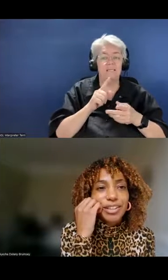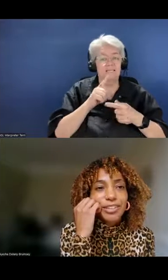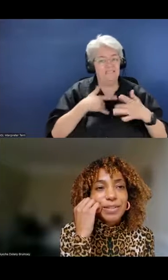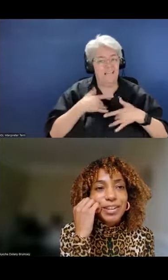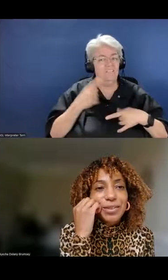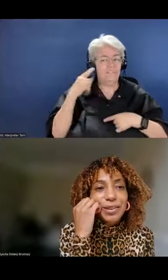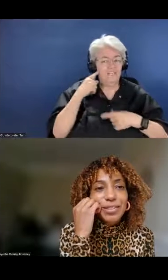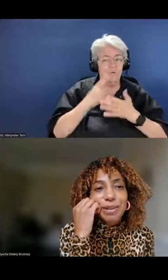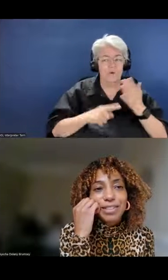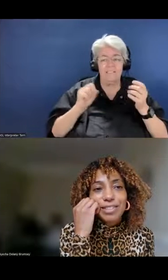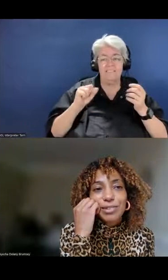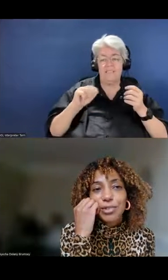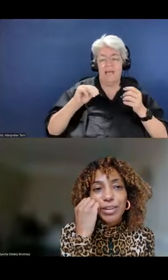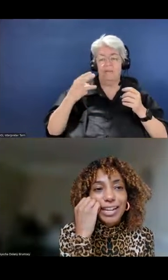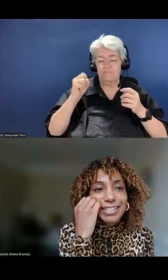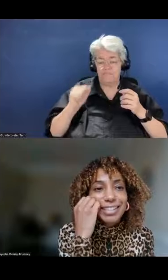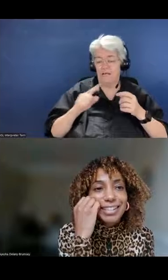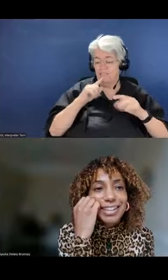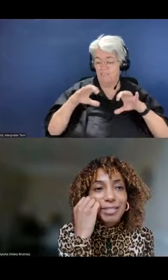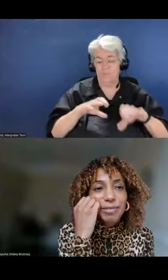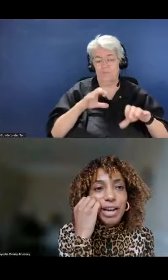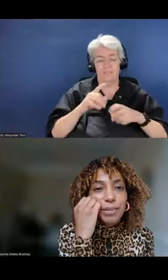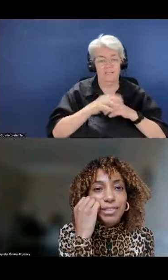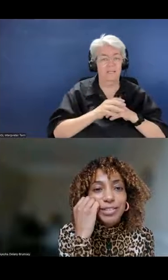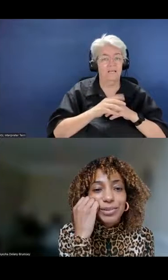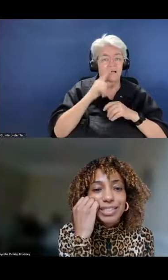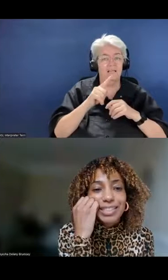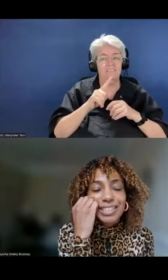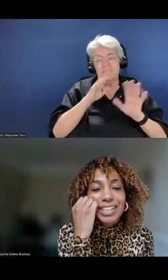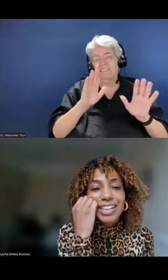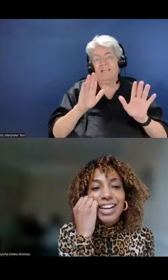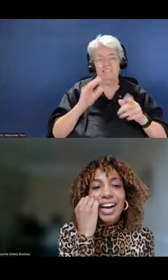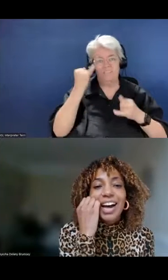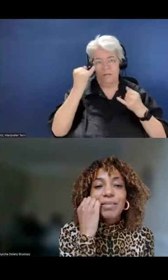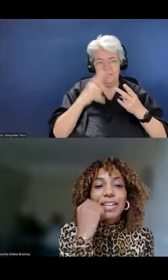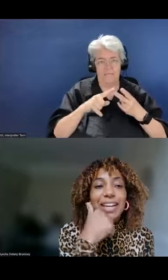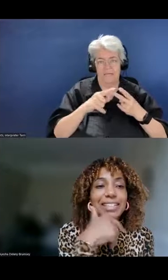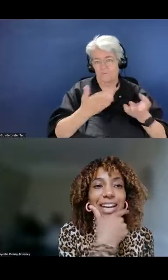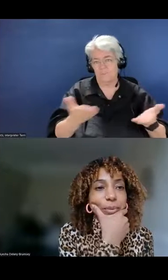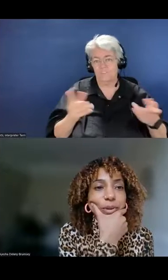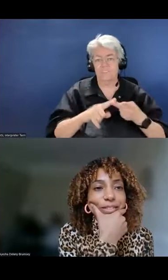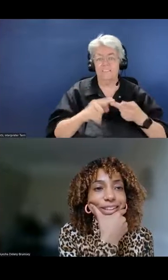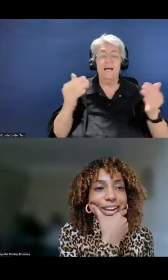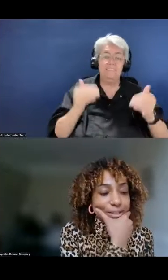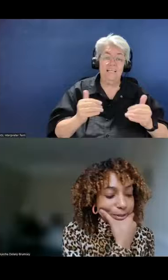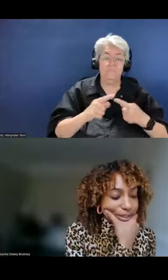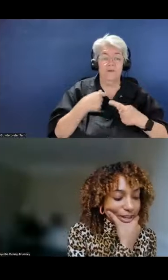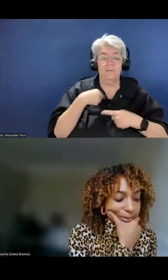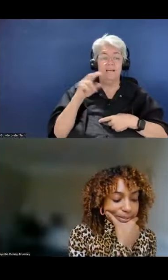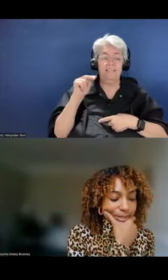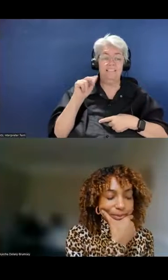doing around Mental Health Awareness Month. Those are fantastic topics and resources. Next up, we have the